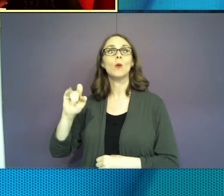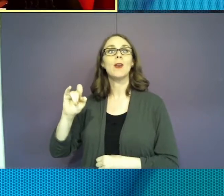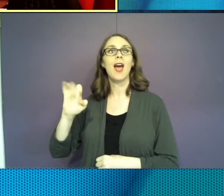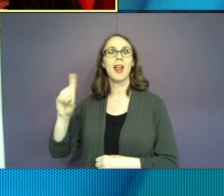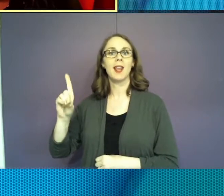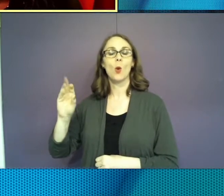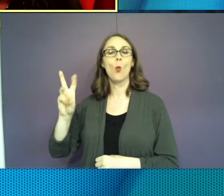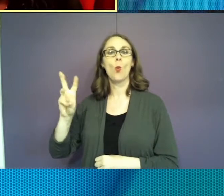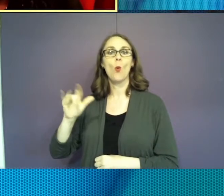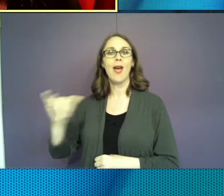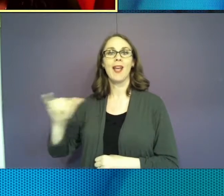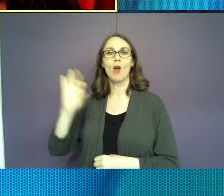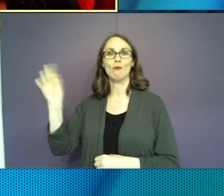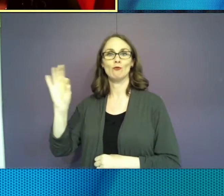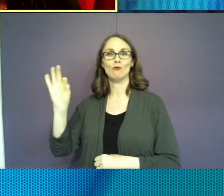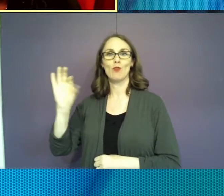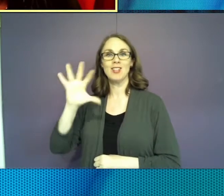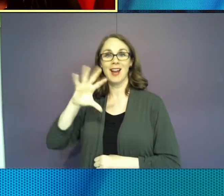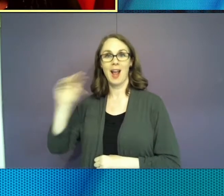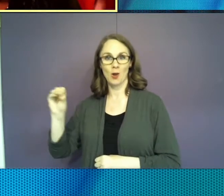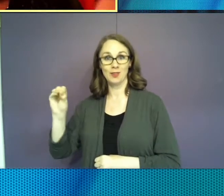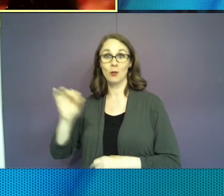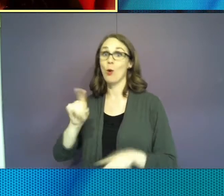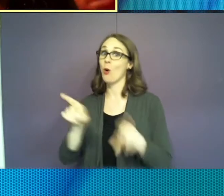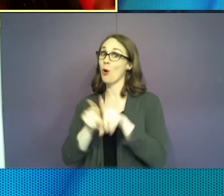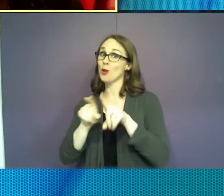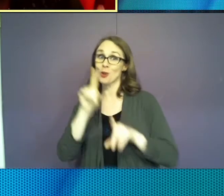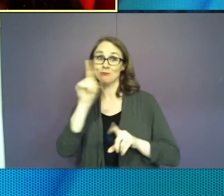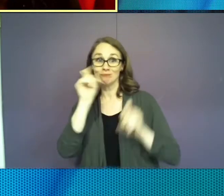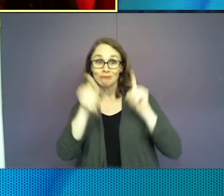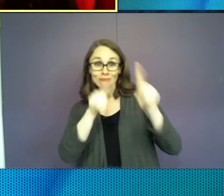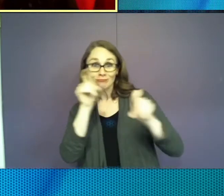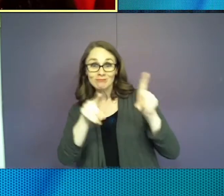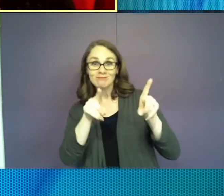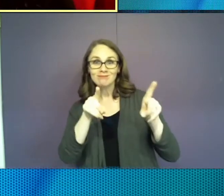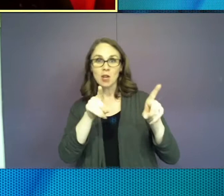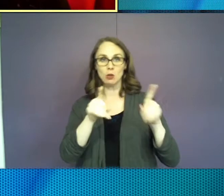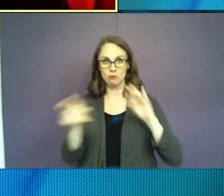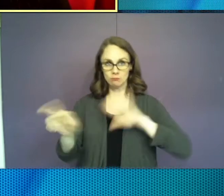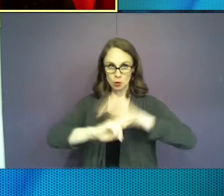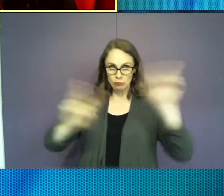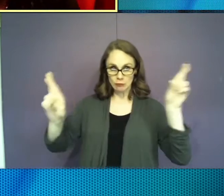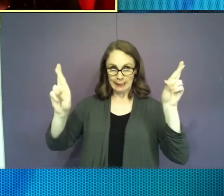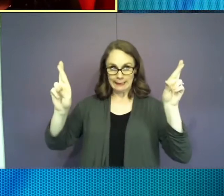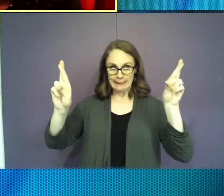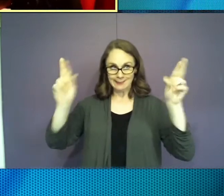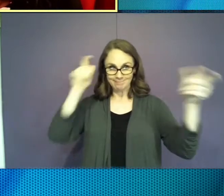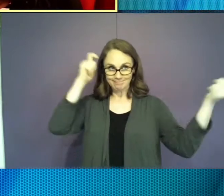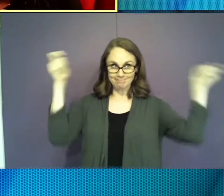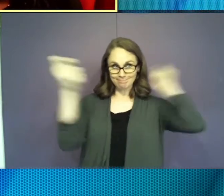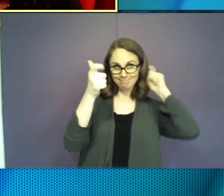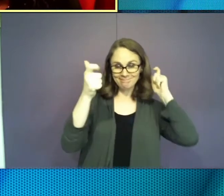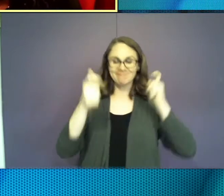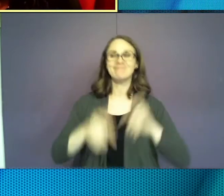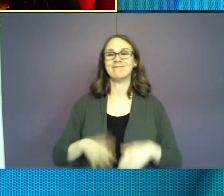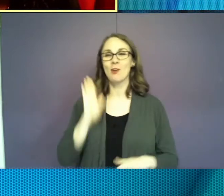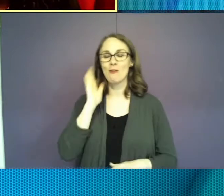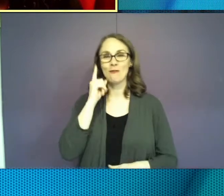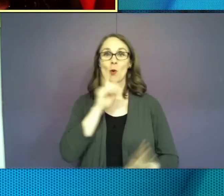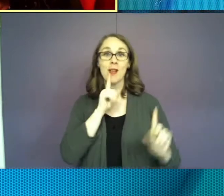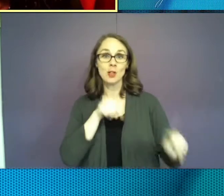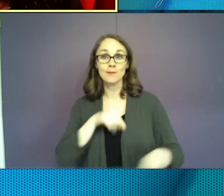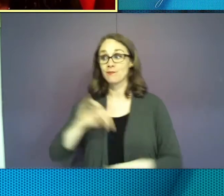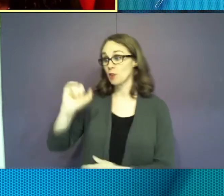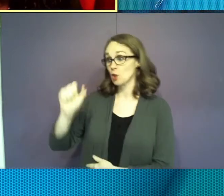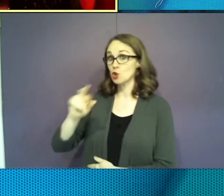said, we're going to rack your brain with some of that trivia. So dust out the cobwebs and get ready. It's going to be great. We've got Jeremy,